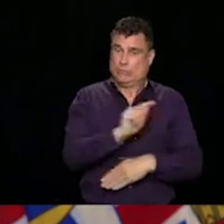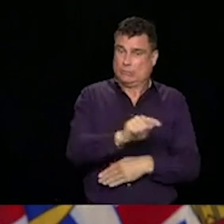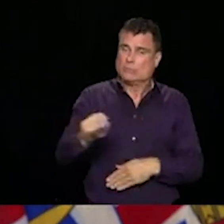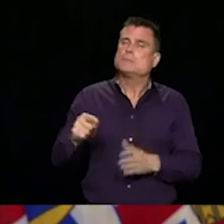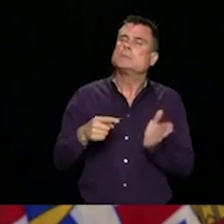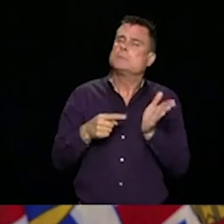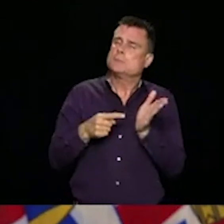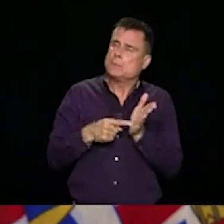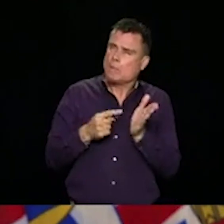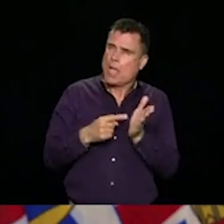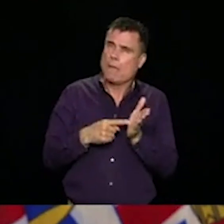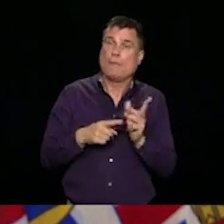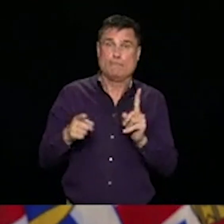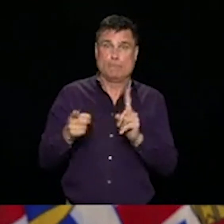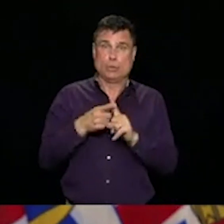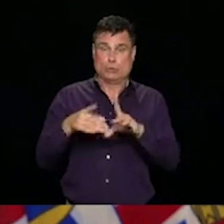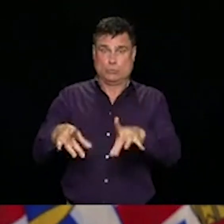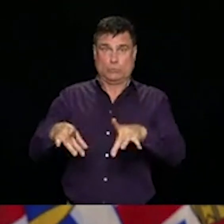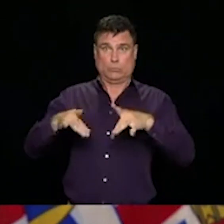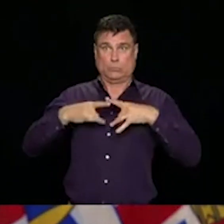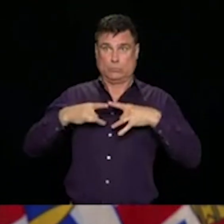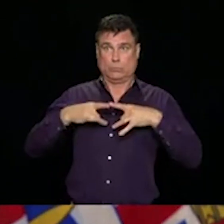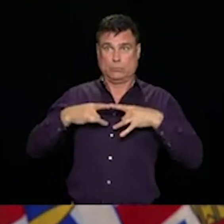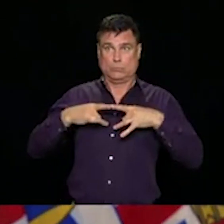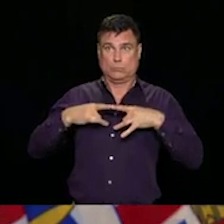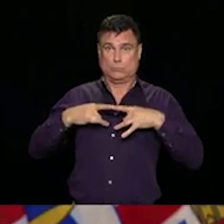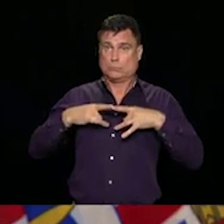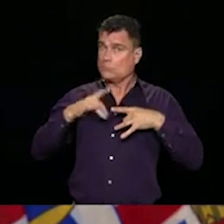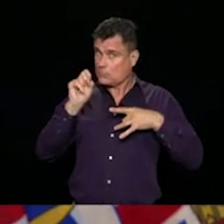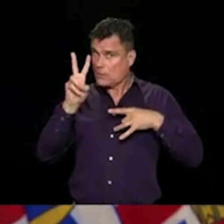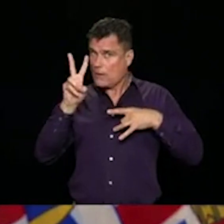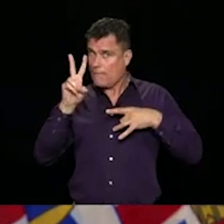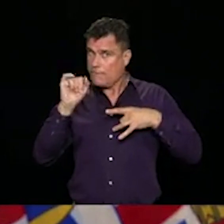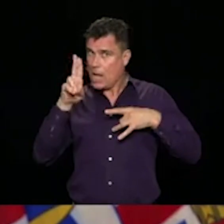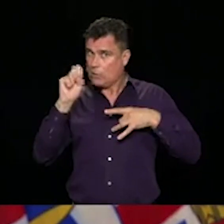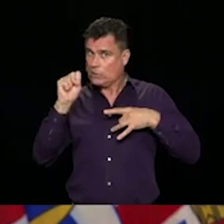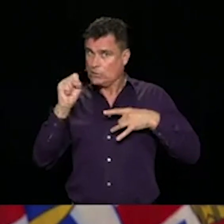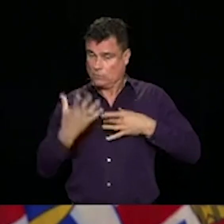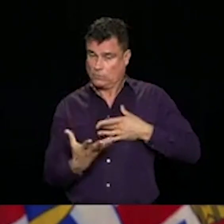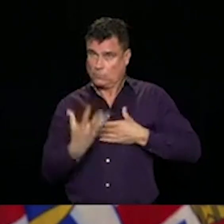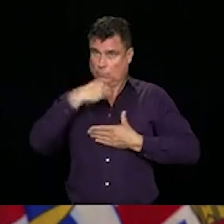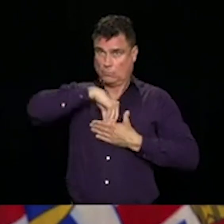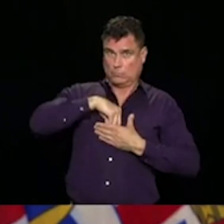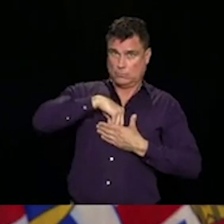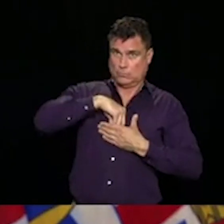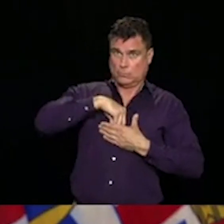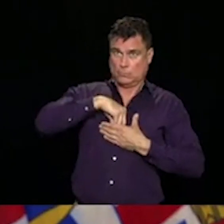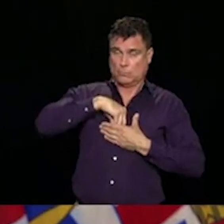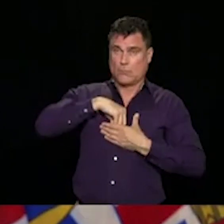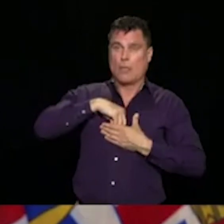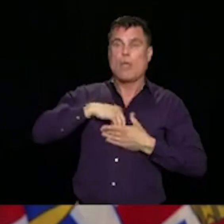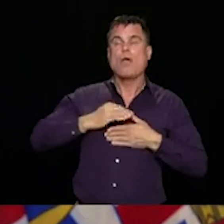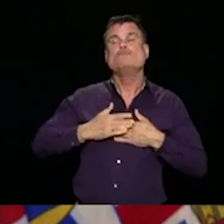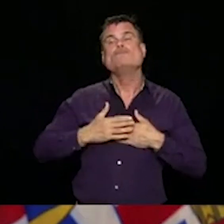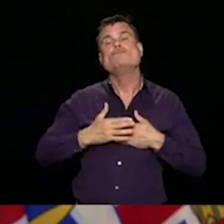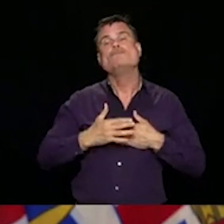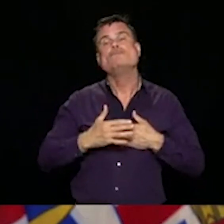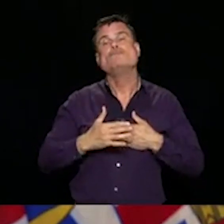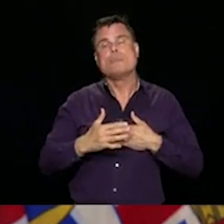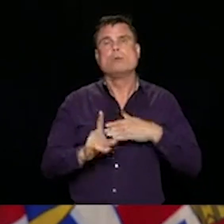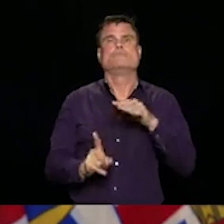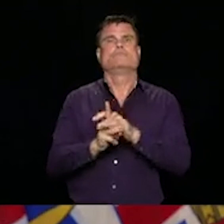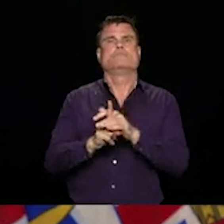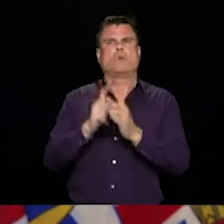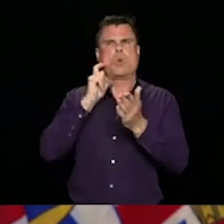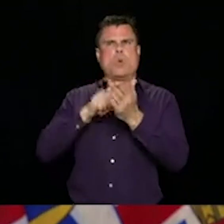is conceivable, it's certainly plausible that COVID-19 could be leading to this in some children. We have made it a reportable condition here